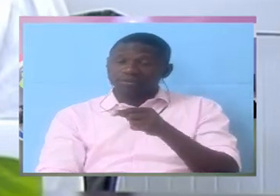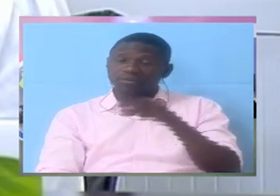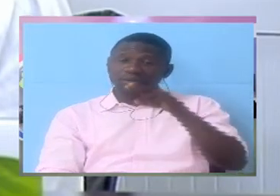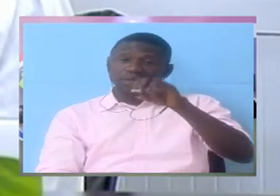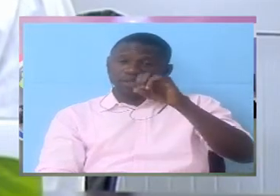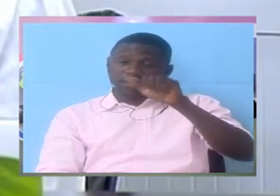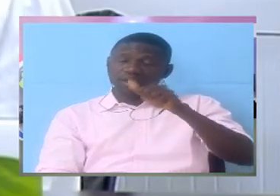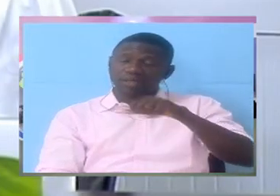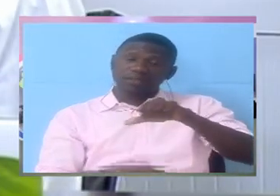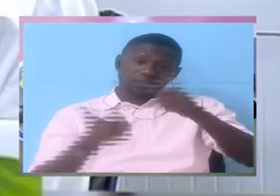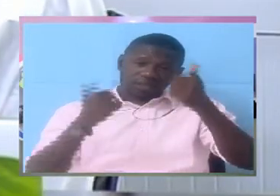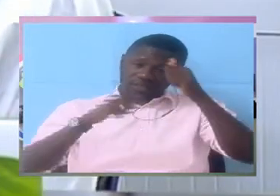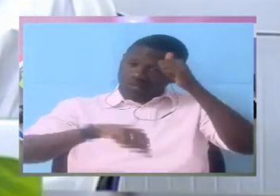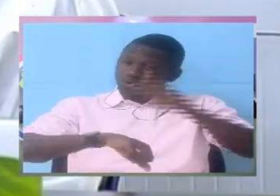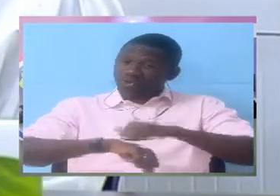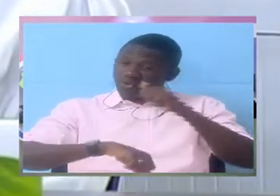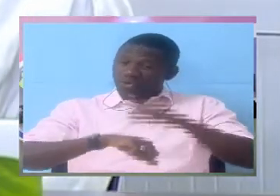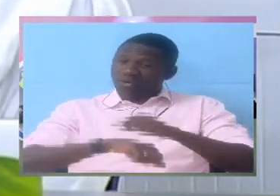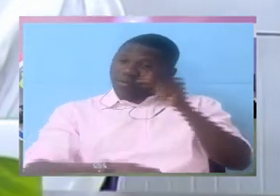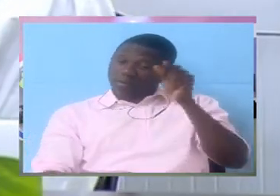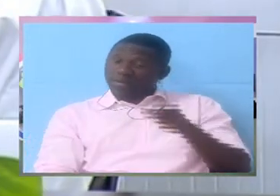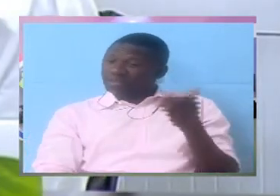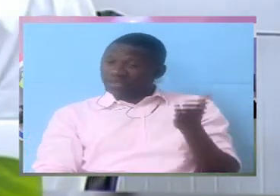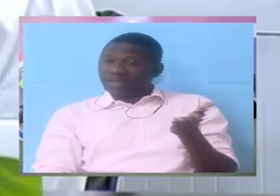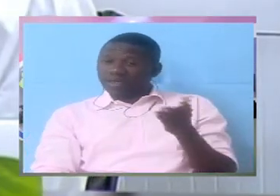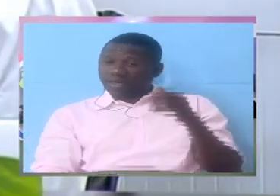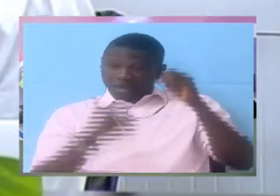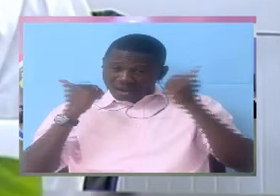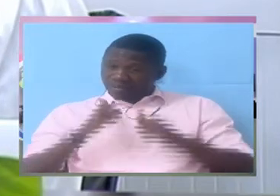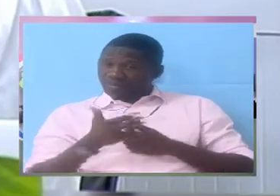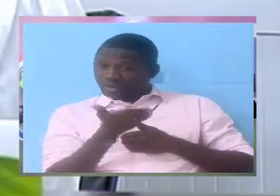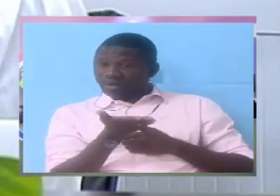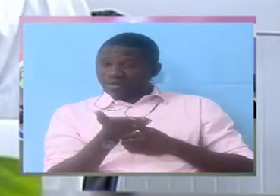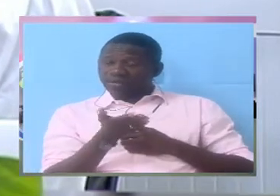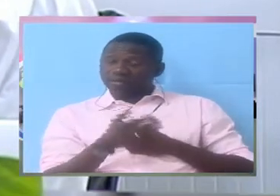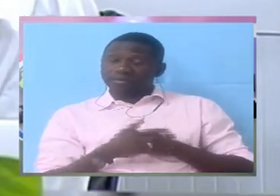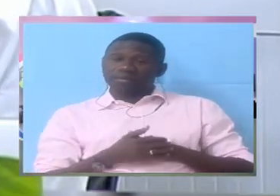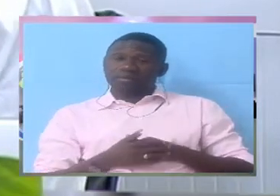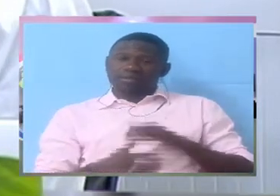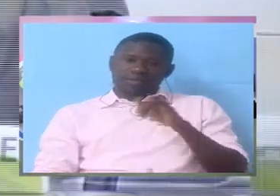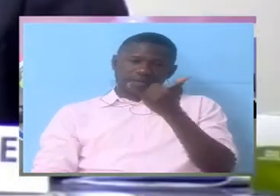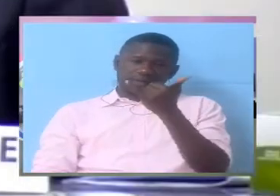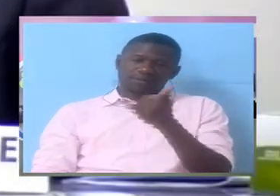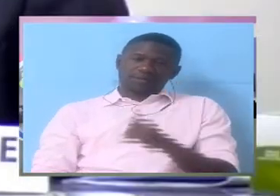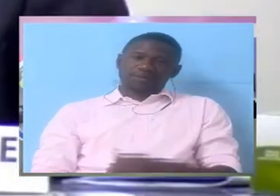banner ya nati NIA la sansang kono jaya tajire aje. Yes.